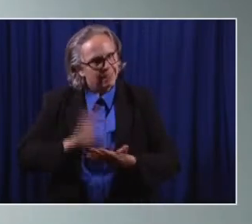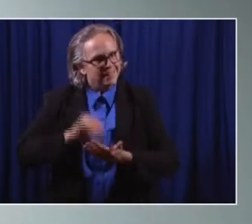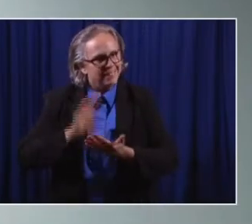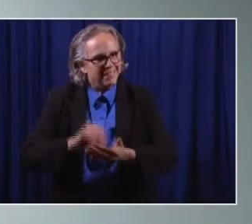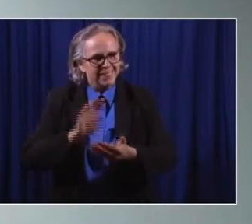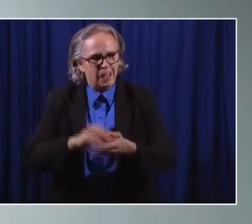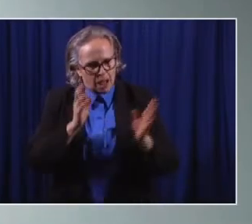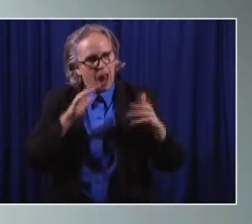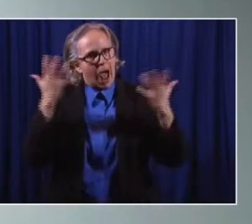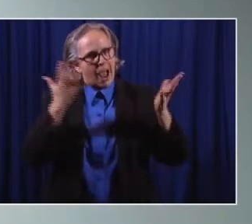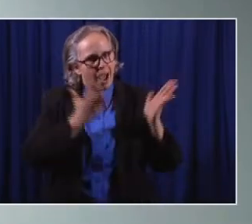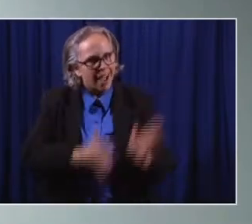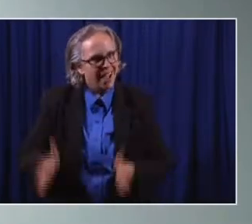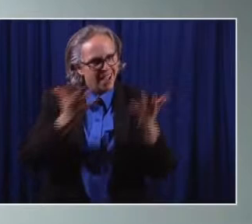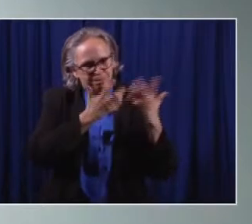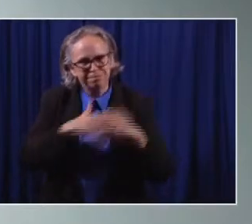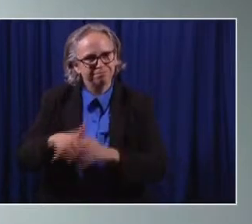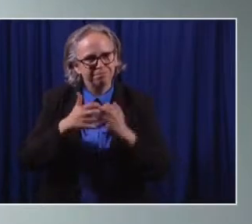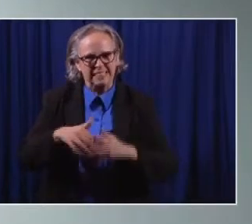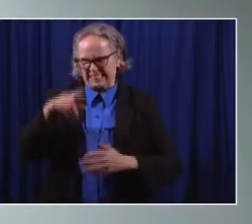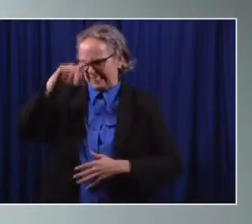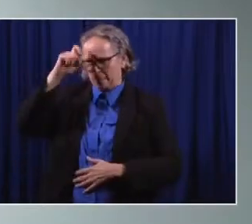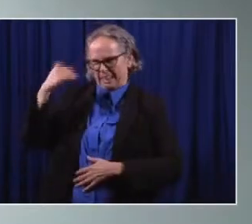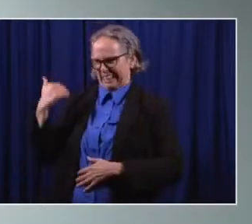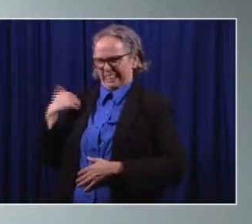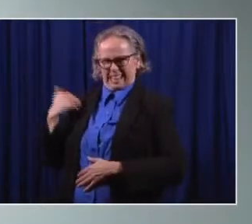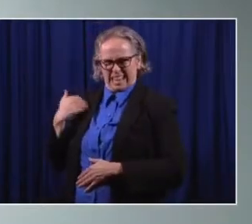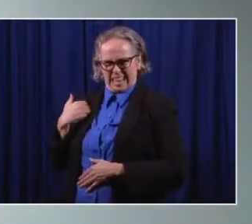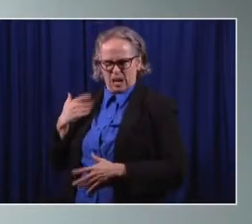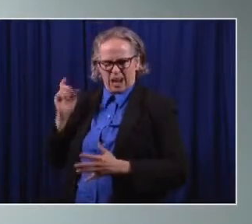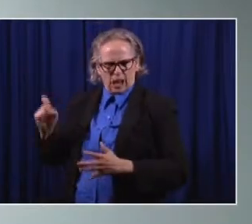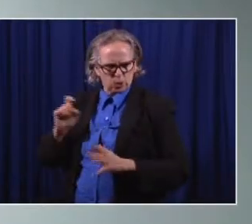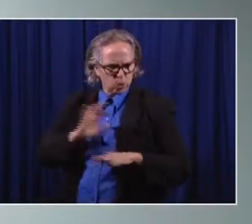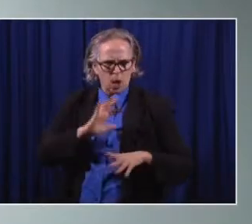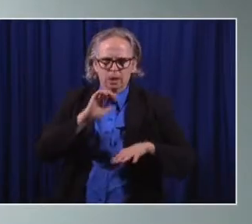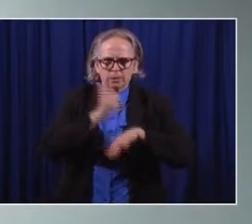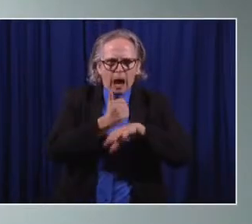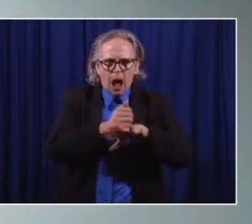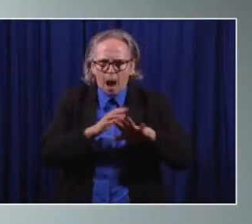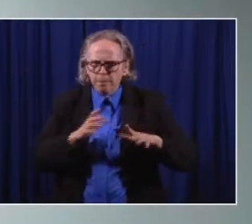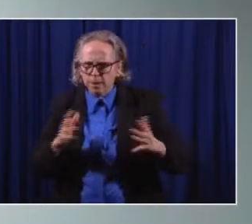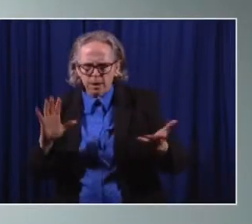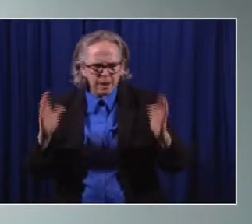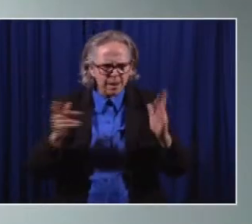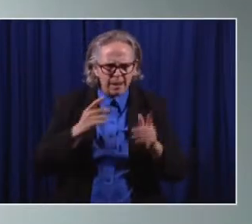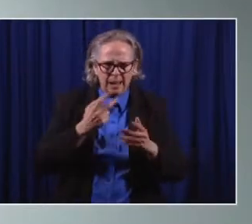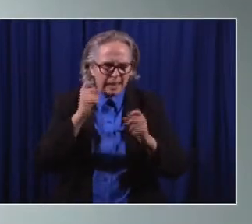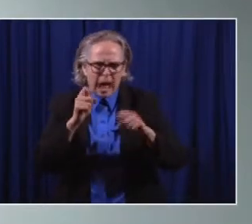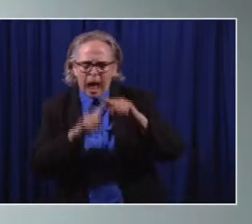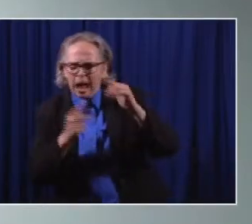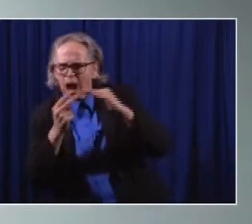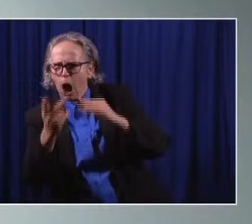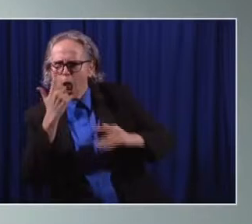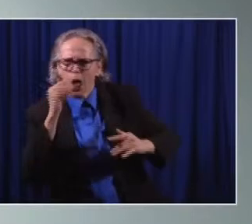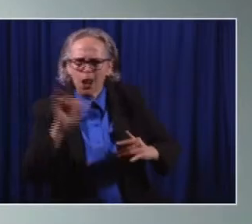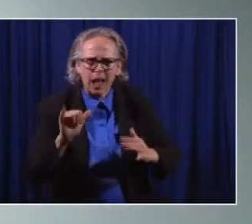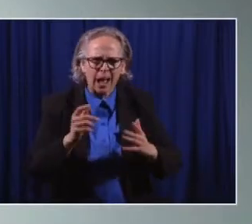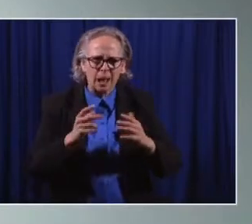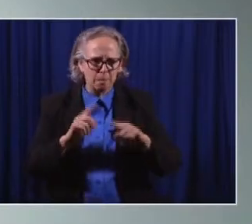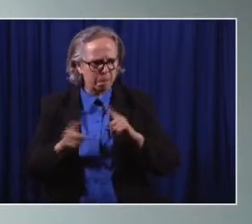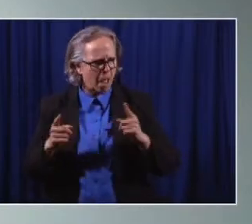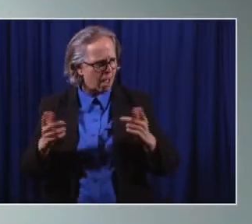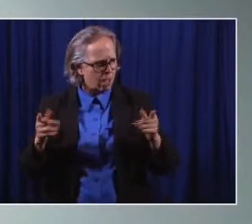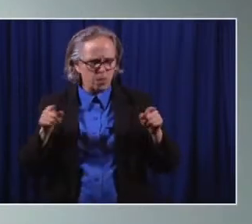summer because we didn't realize or know which pathway we would take and have to deliver instruction. So there was a lot